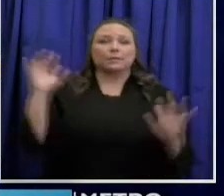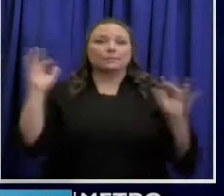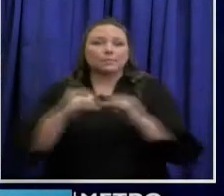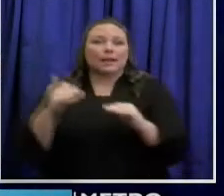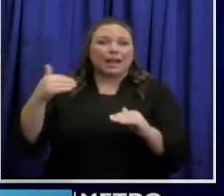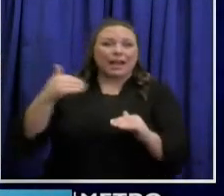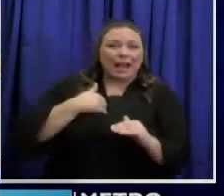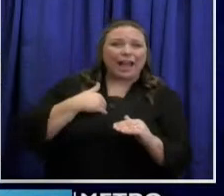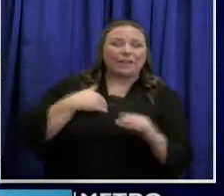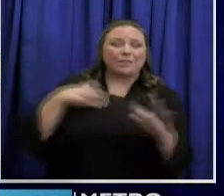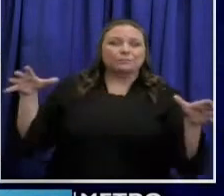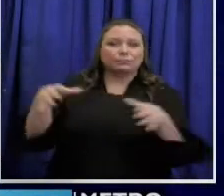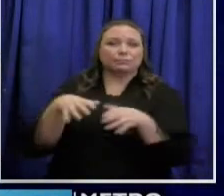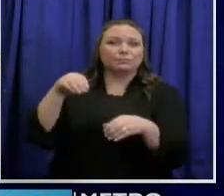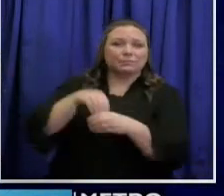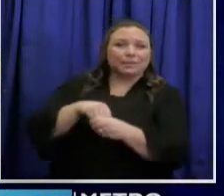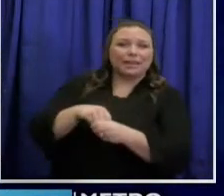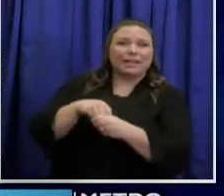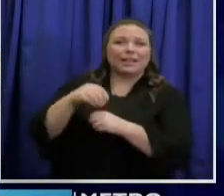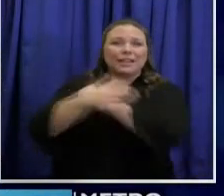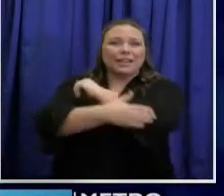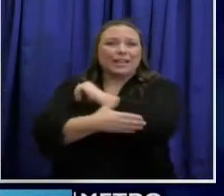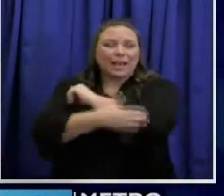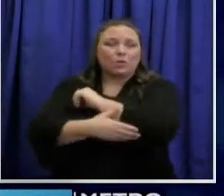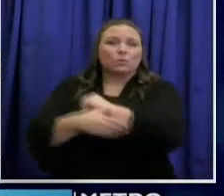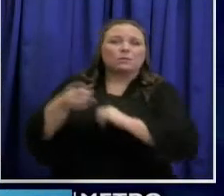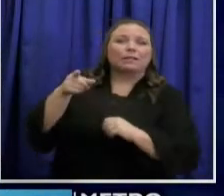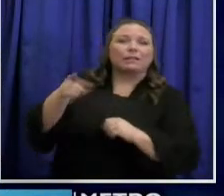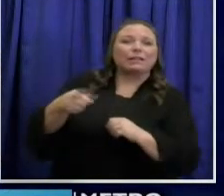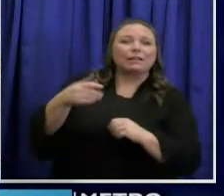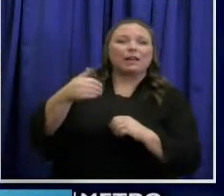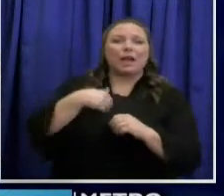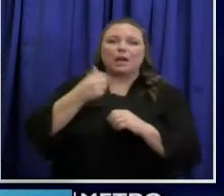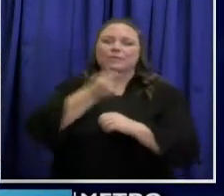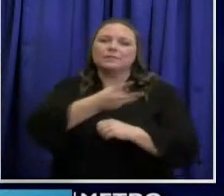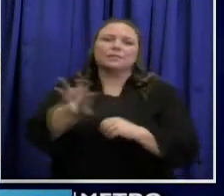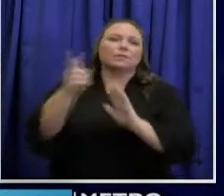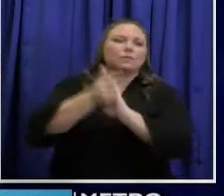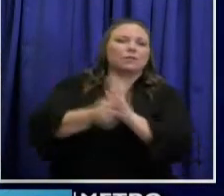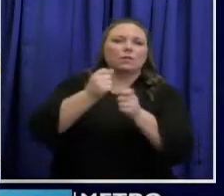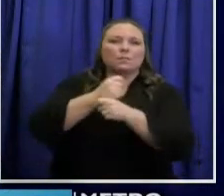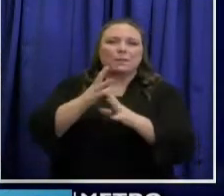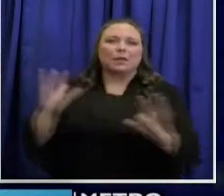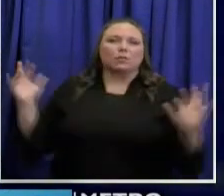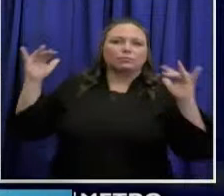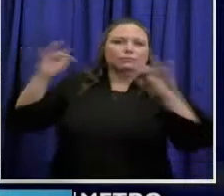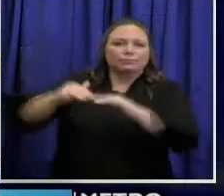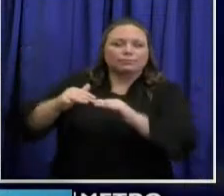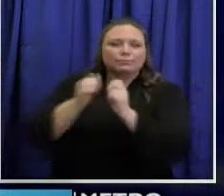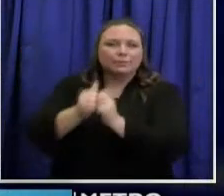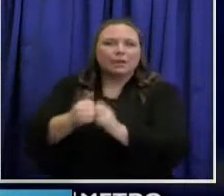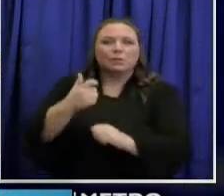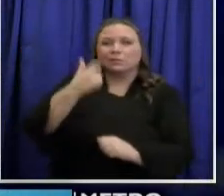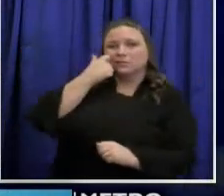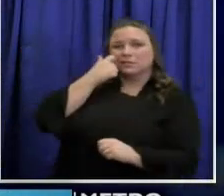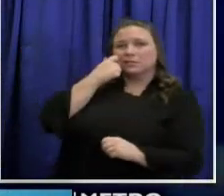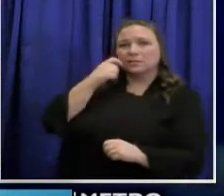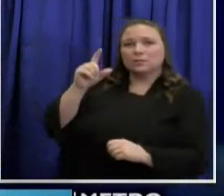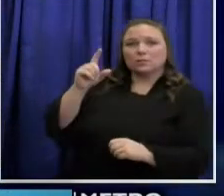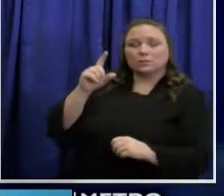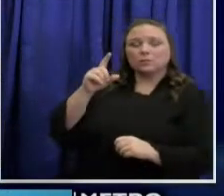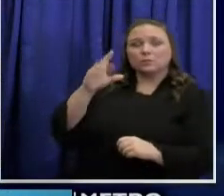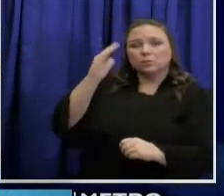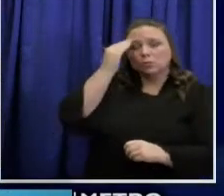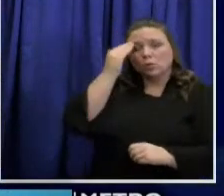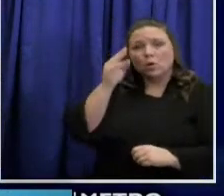Hardin County, which could potentially be bringing dozens of lawmakers from all over the state together. We just heard from Mayor Cooper about how now